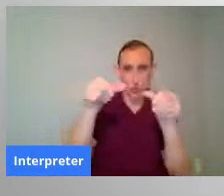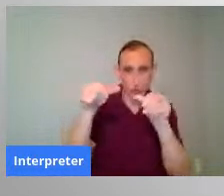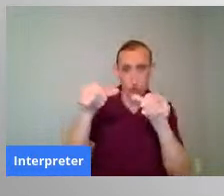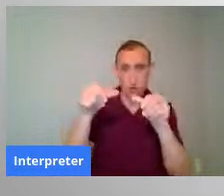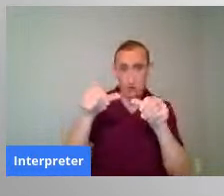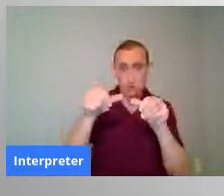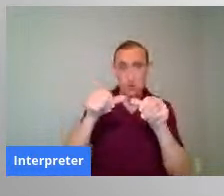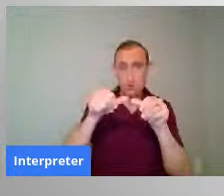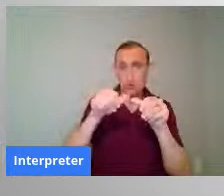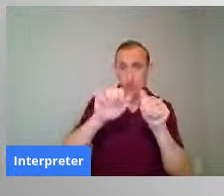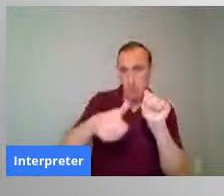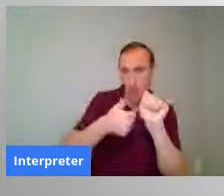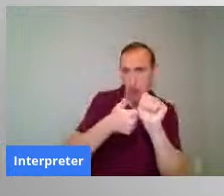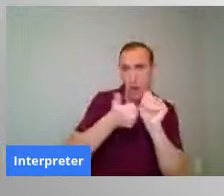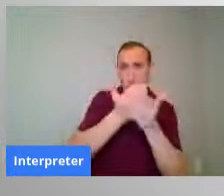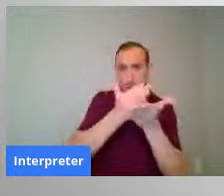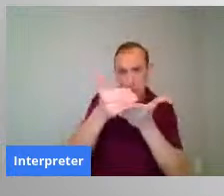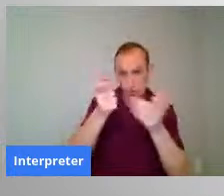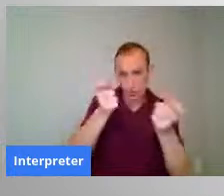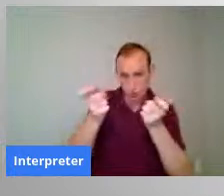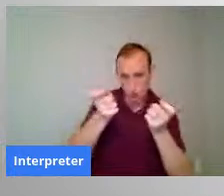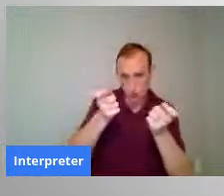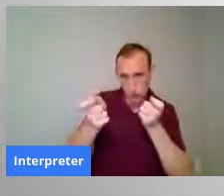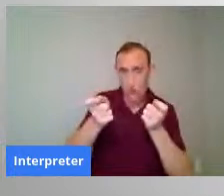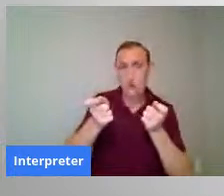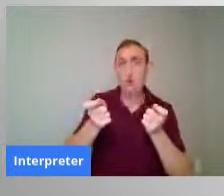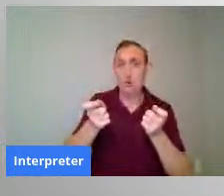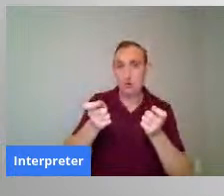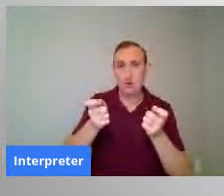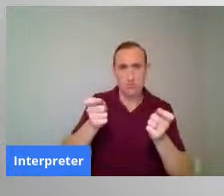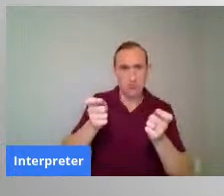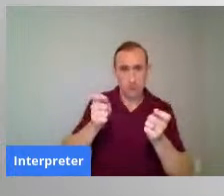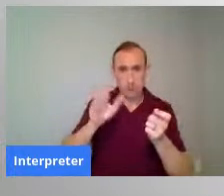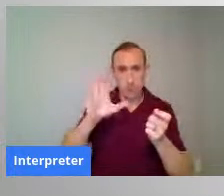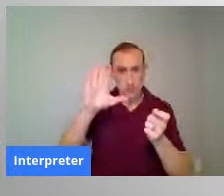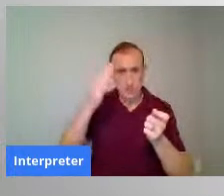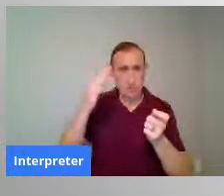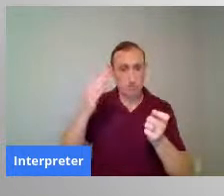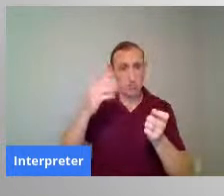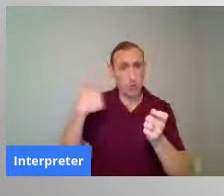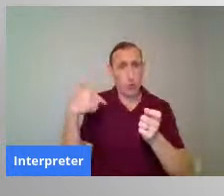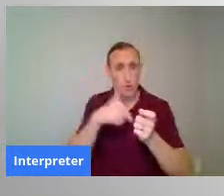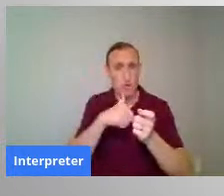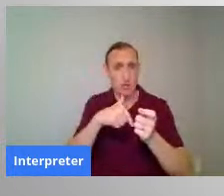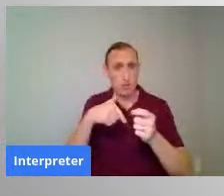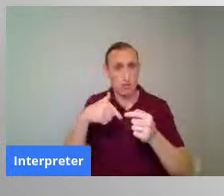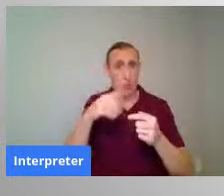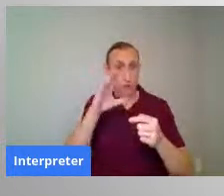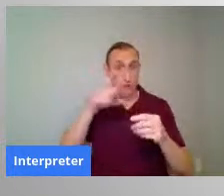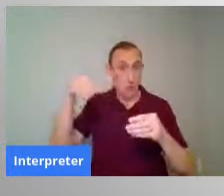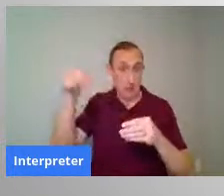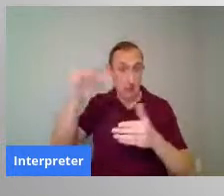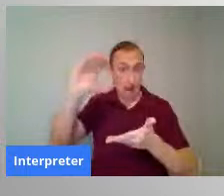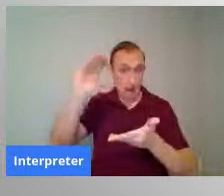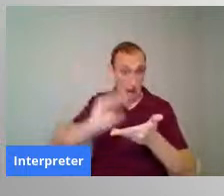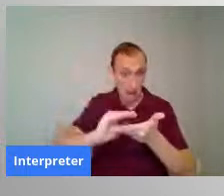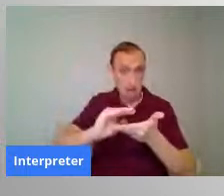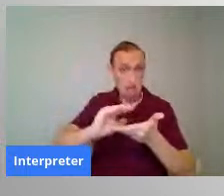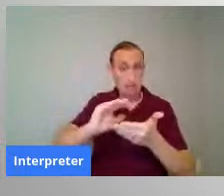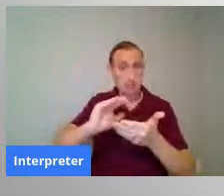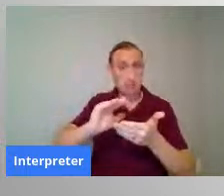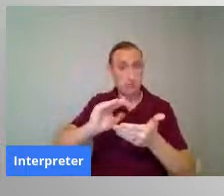budget. And just overall, we are definitely on track to spend less than our overall FY20